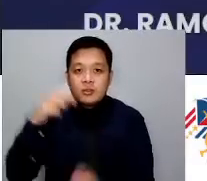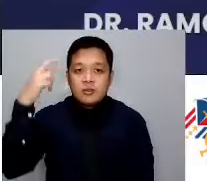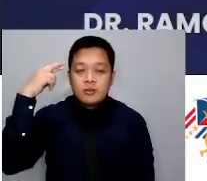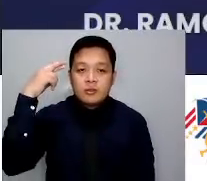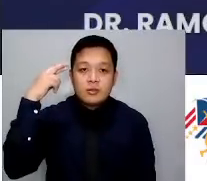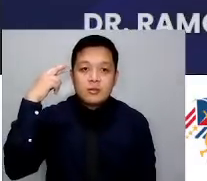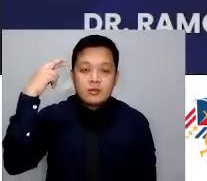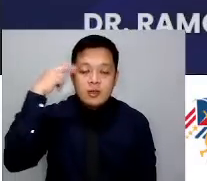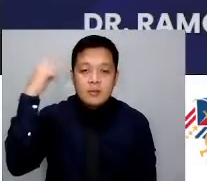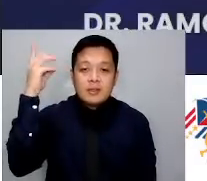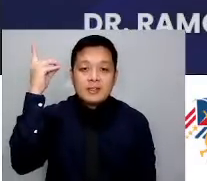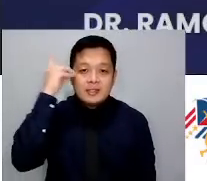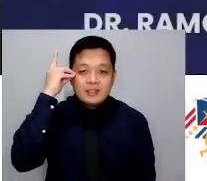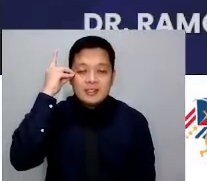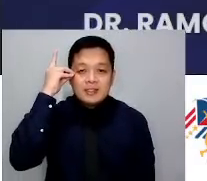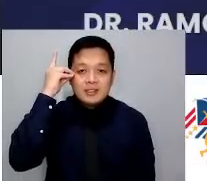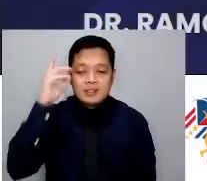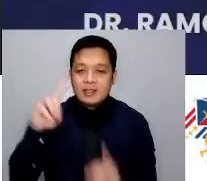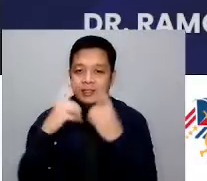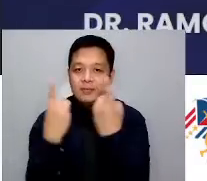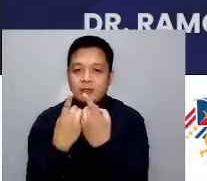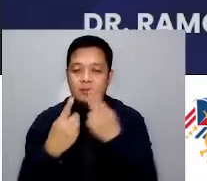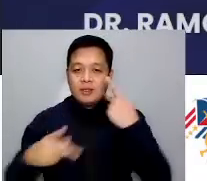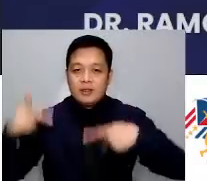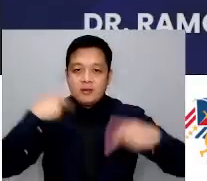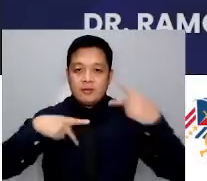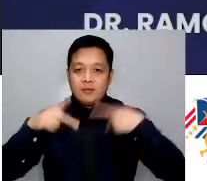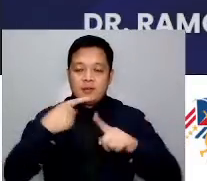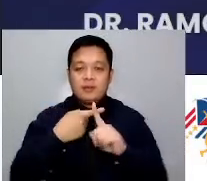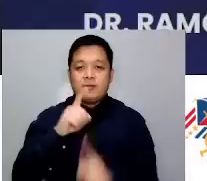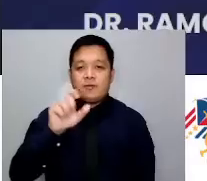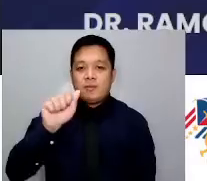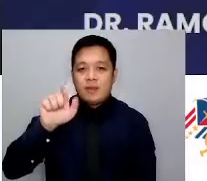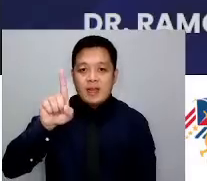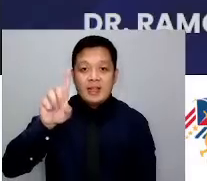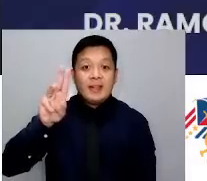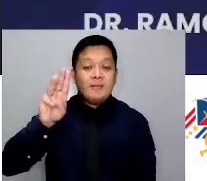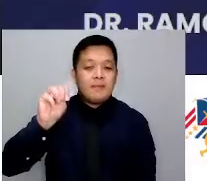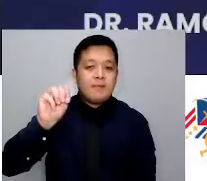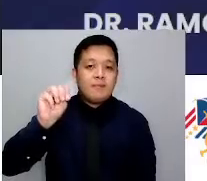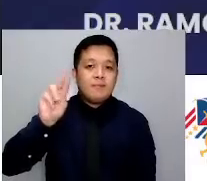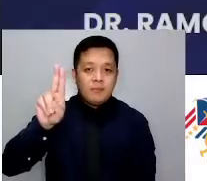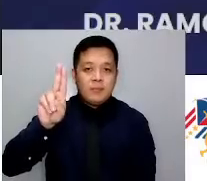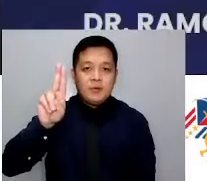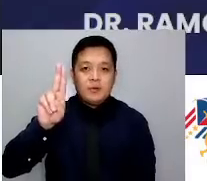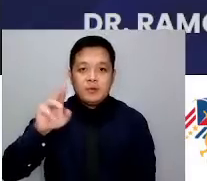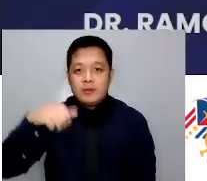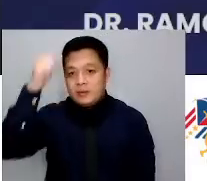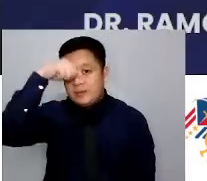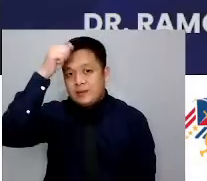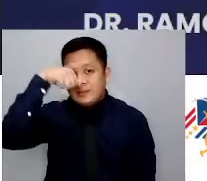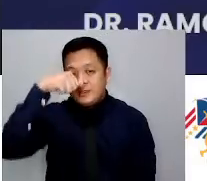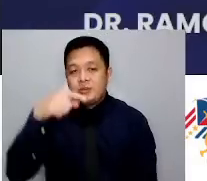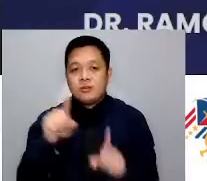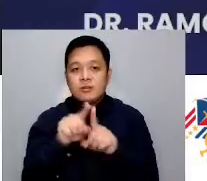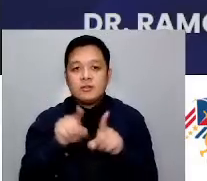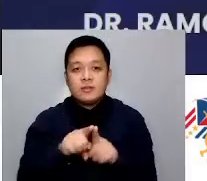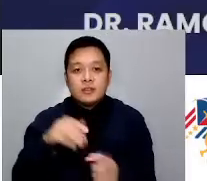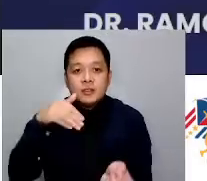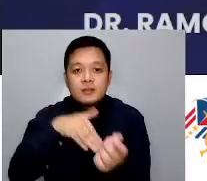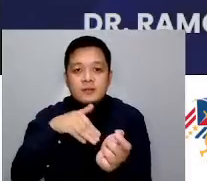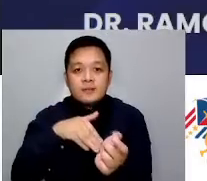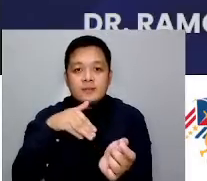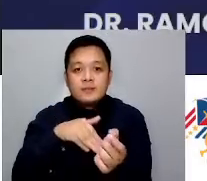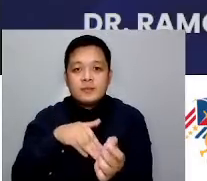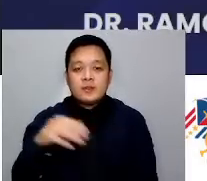the Department of Physics, the Ateneo de Manila University. We also have Dr. Marie Josephine M. De Luna, Professor, Department of